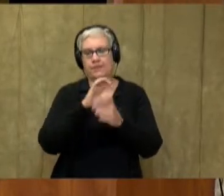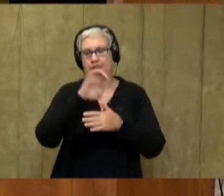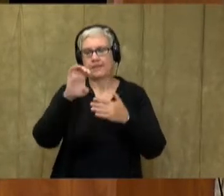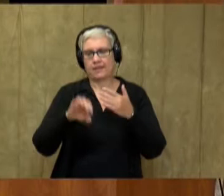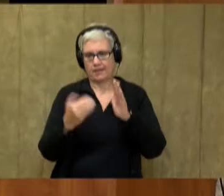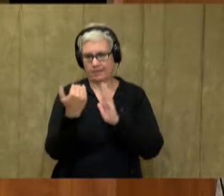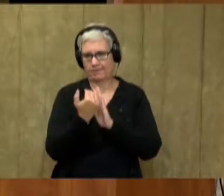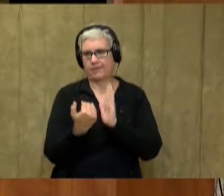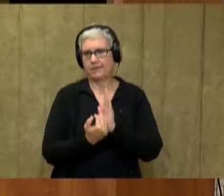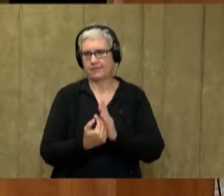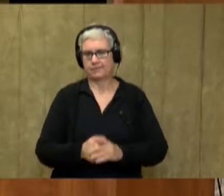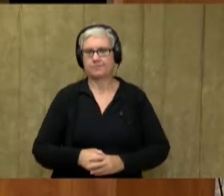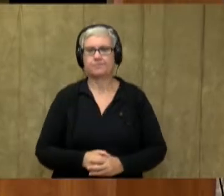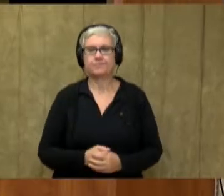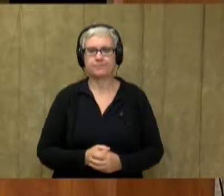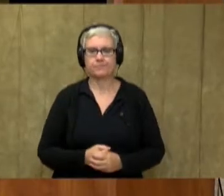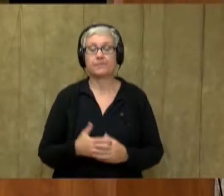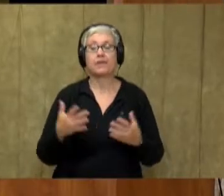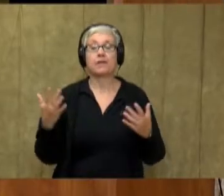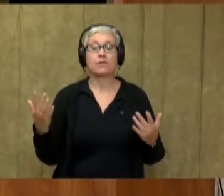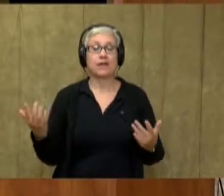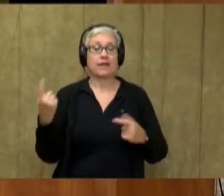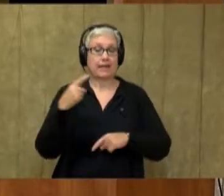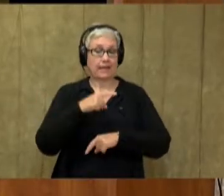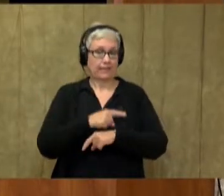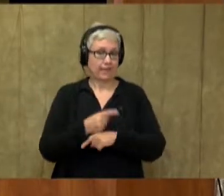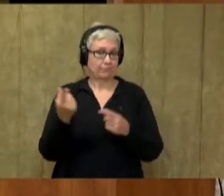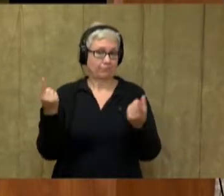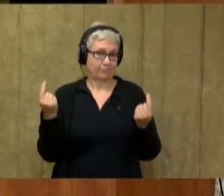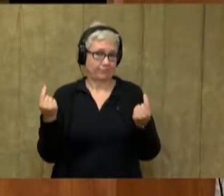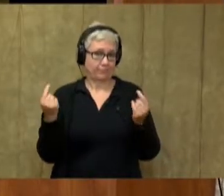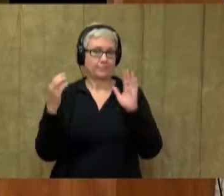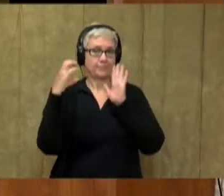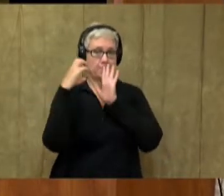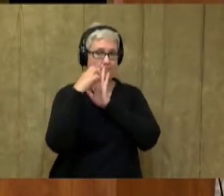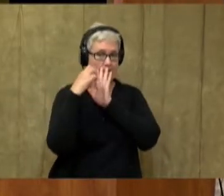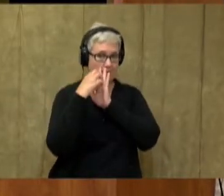today is we are doing argumentative writing in a paragraph.